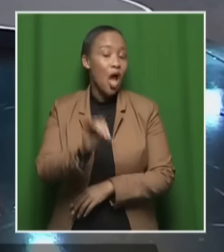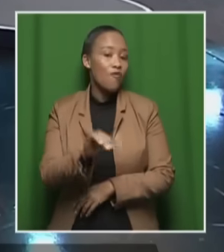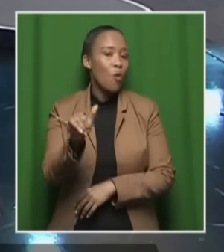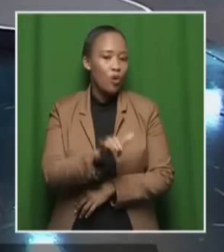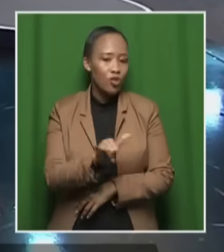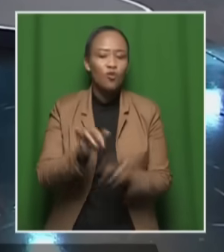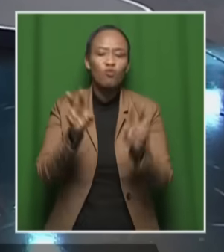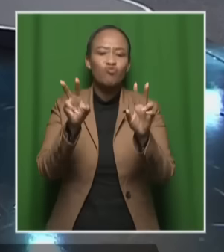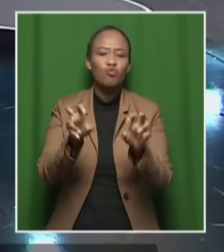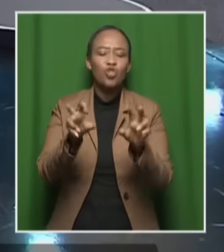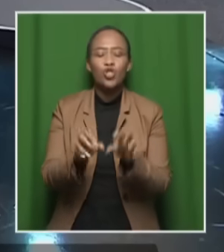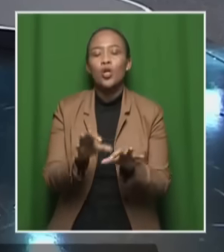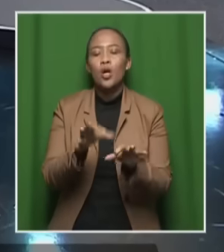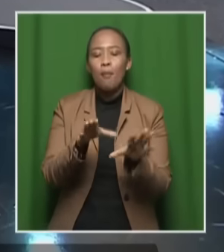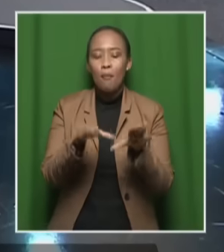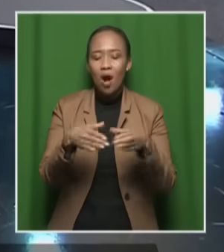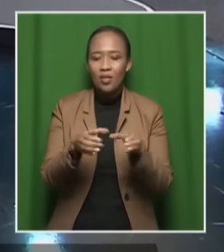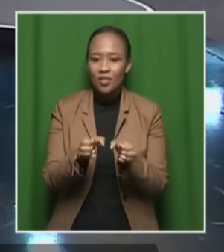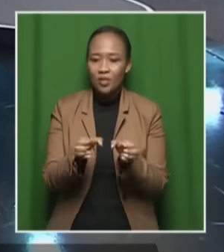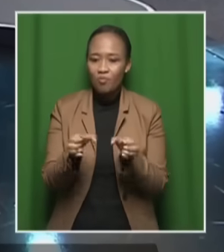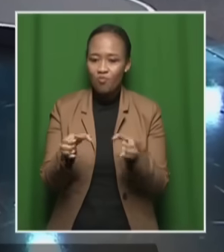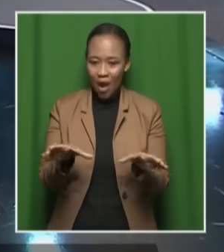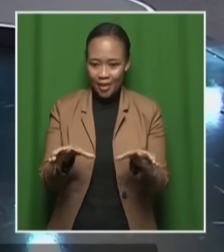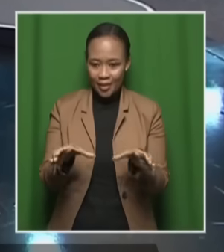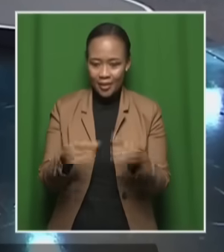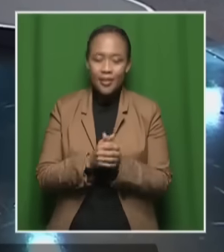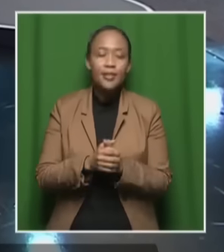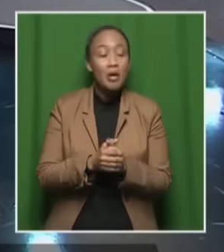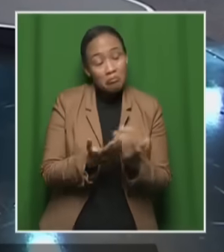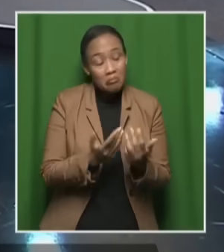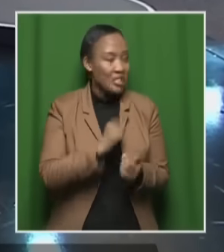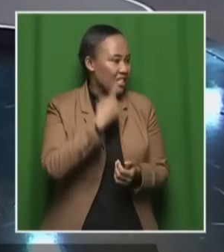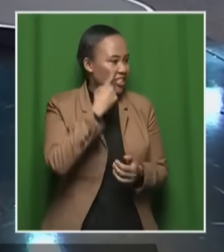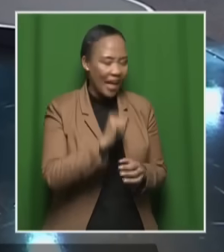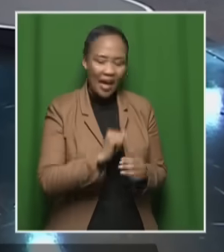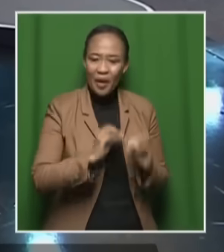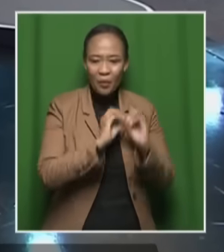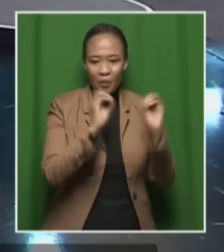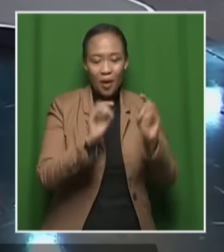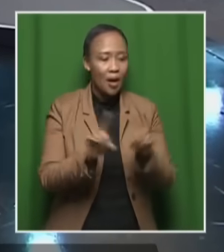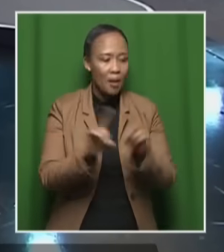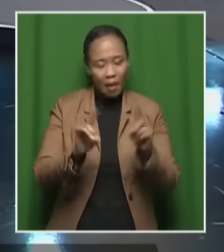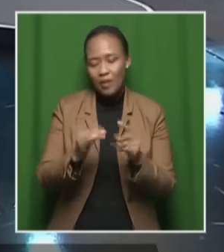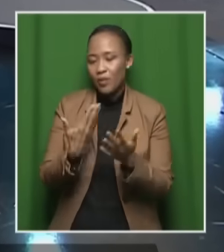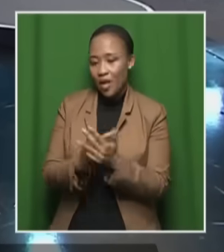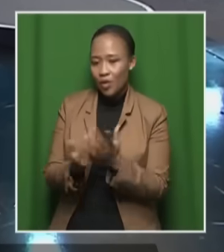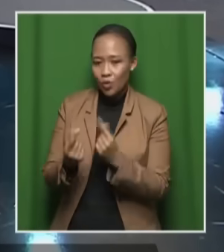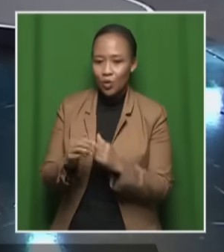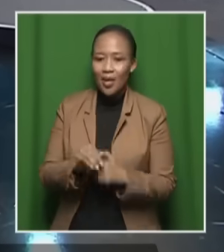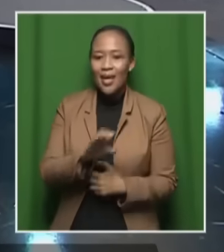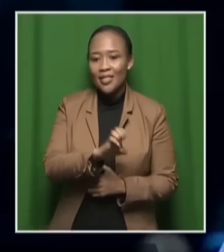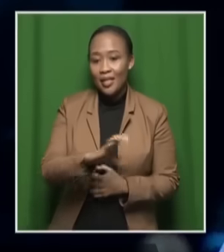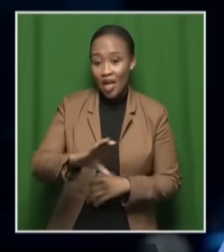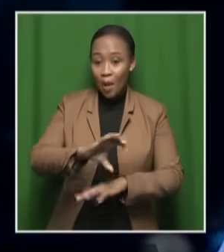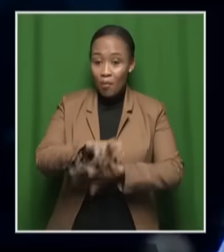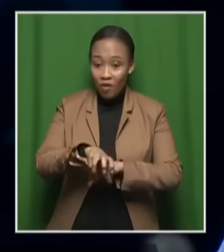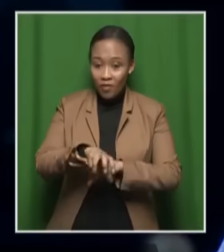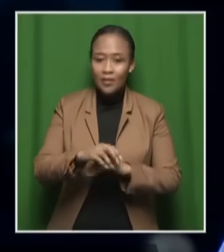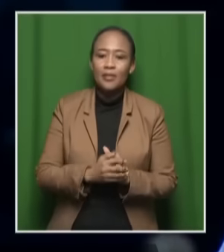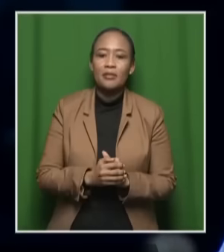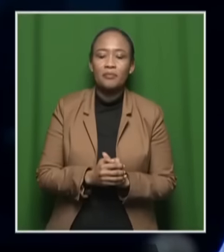spread? Oh, I didn't look at that. Okay, but let's just quickly run through it. Eastern Cape,